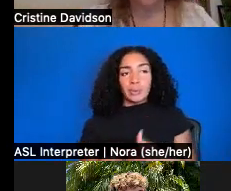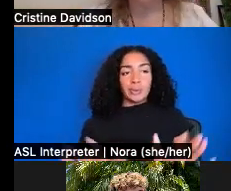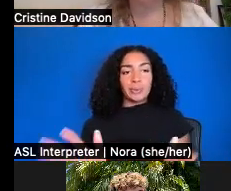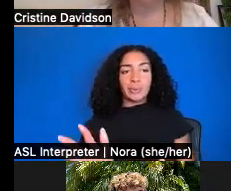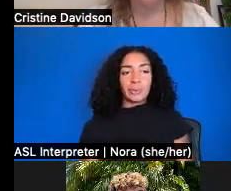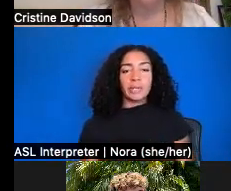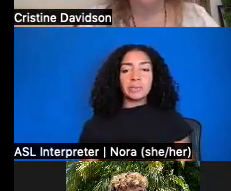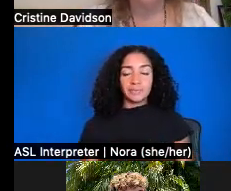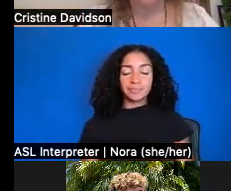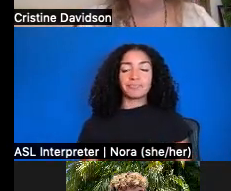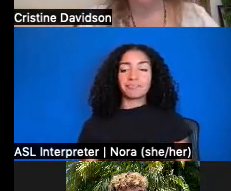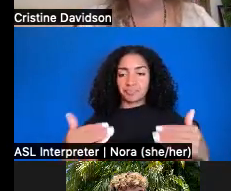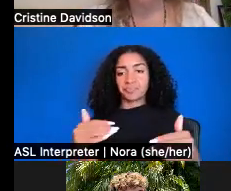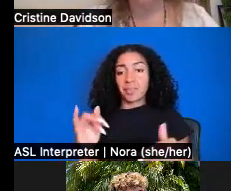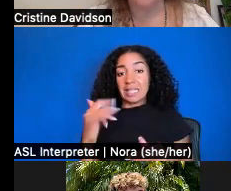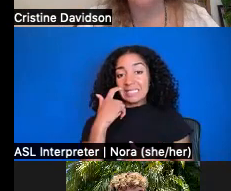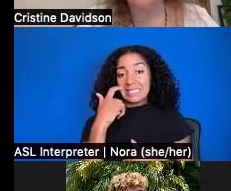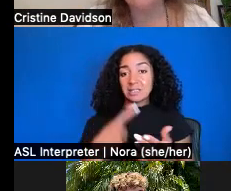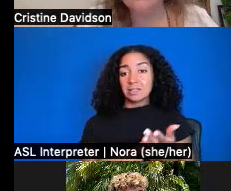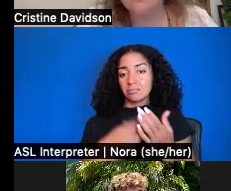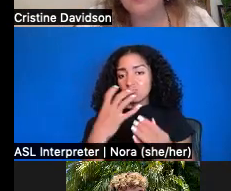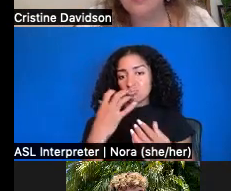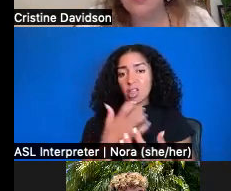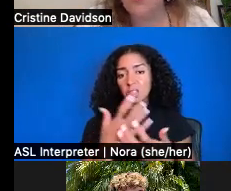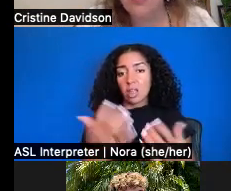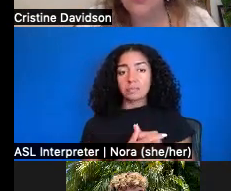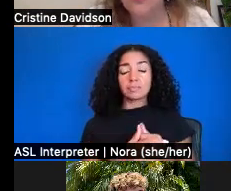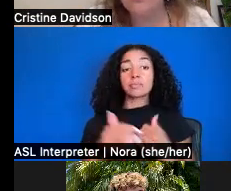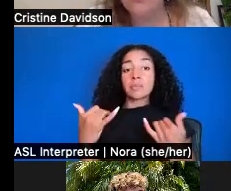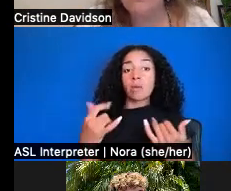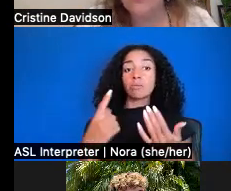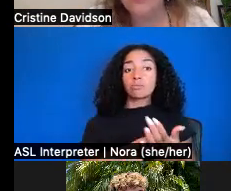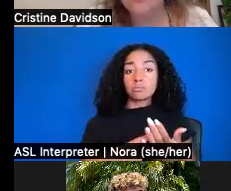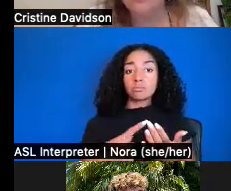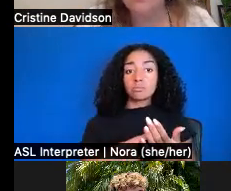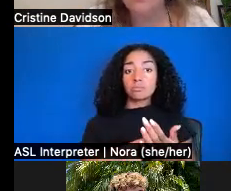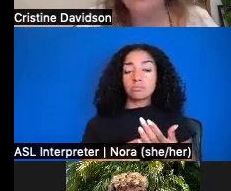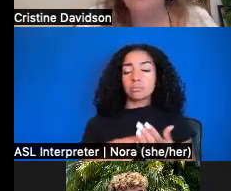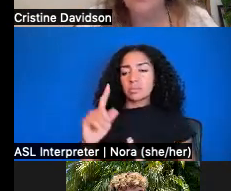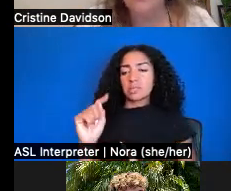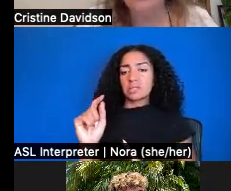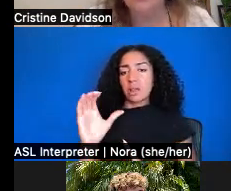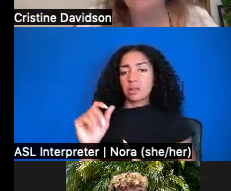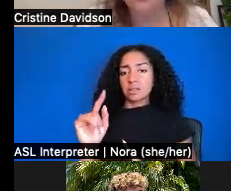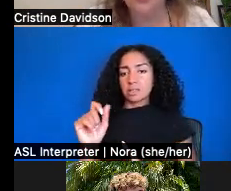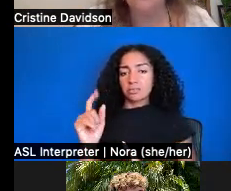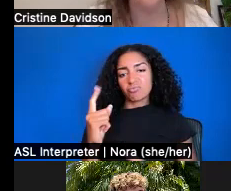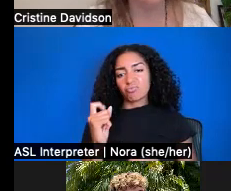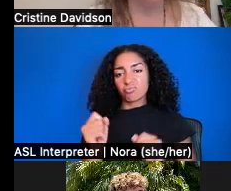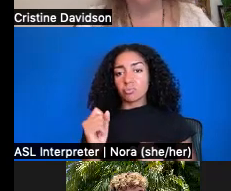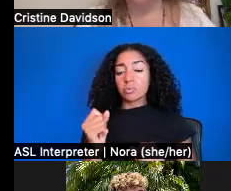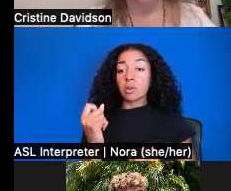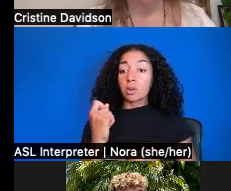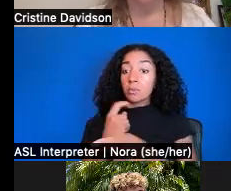that's a lot. And now we're going to do some tactics. Is there a walk-in treatment for this? Like, people have offended but never